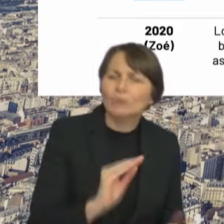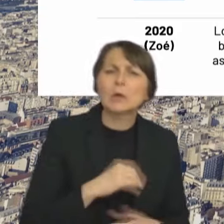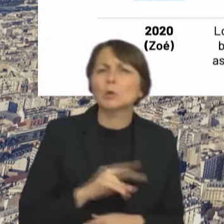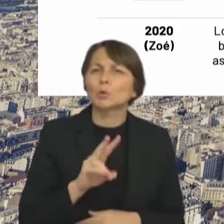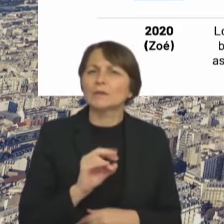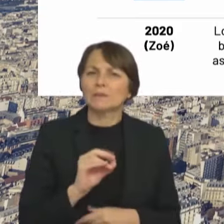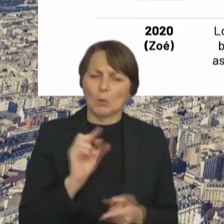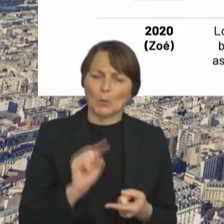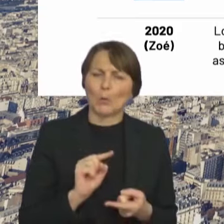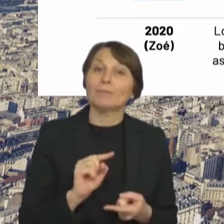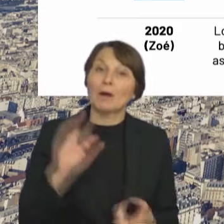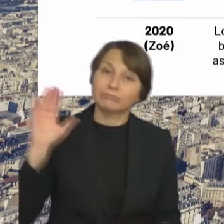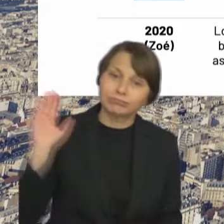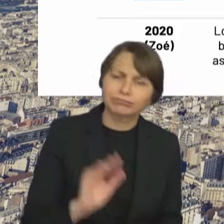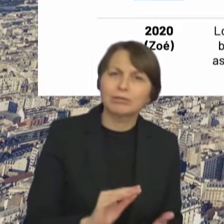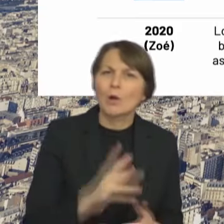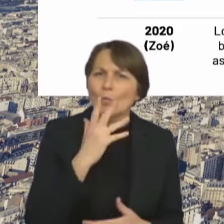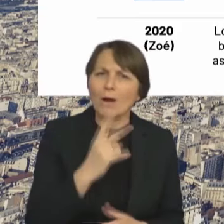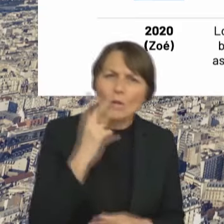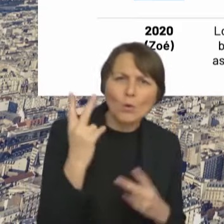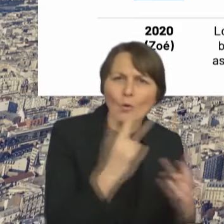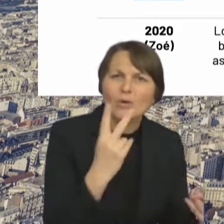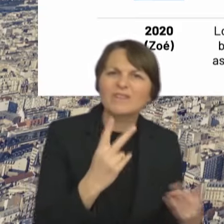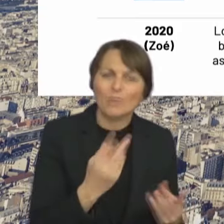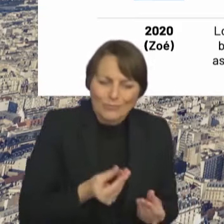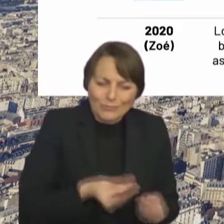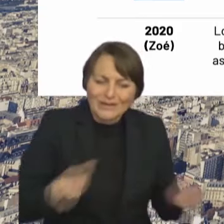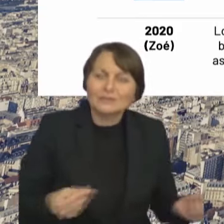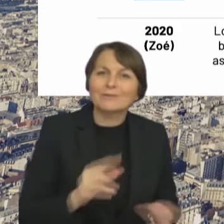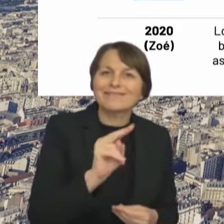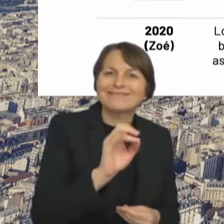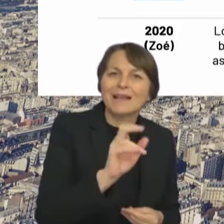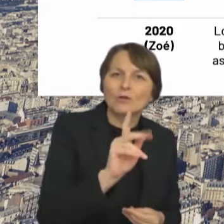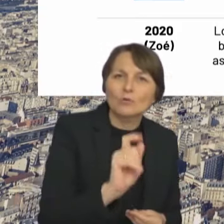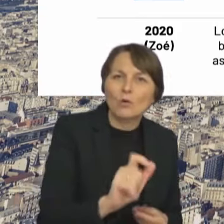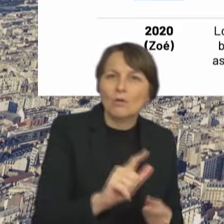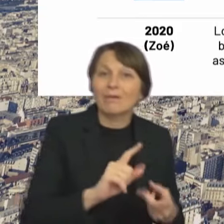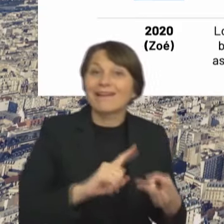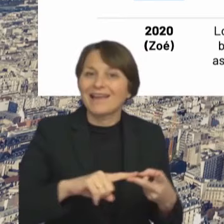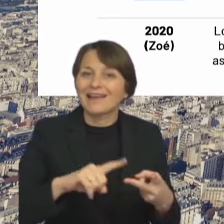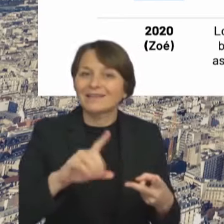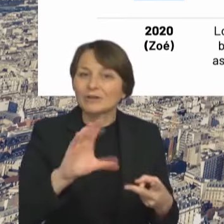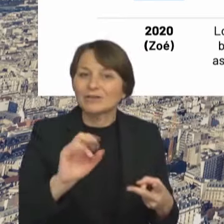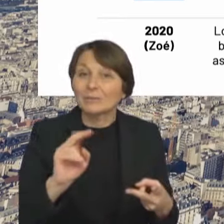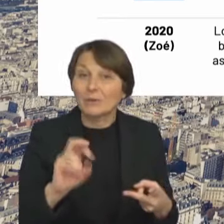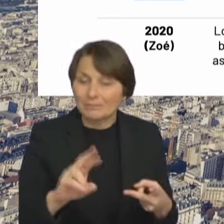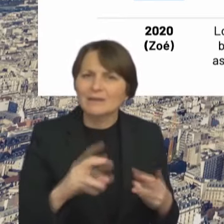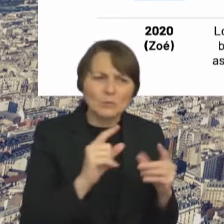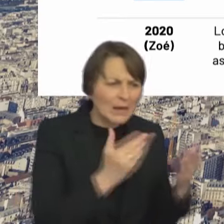of nickel and lithium that can prove a low carbon footprint, whether it comes